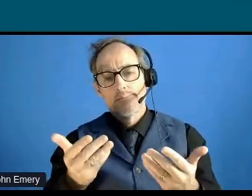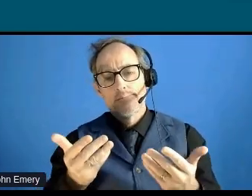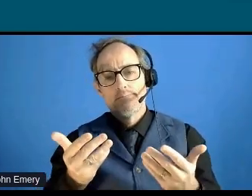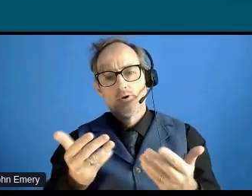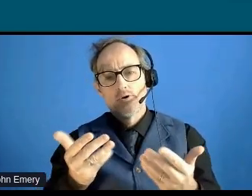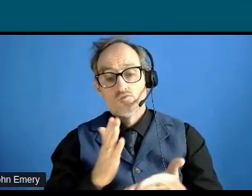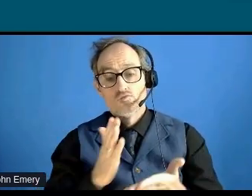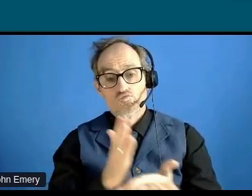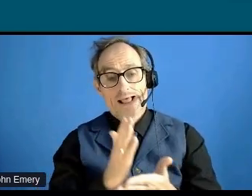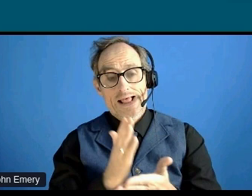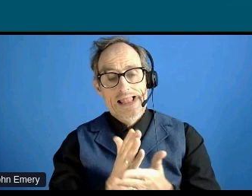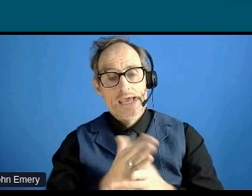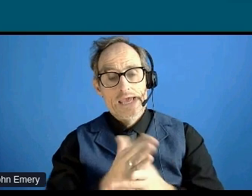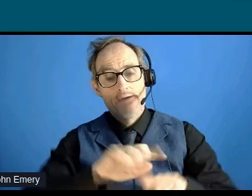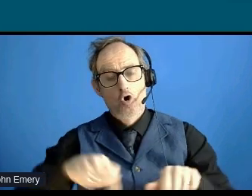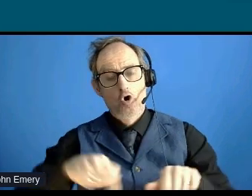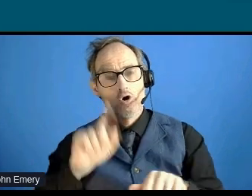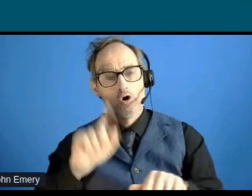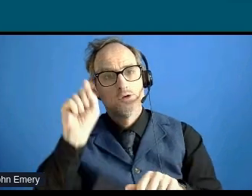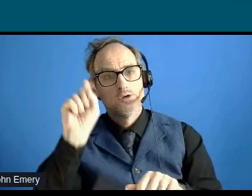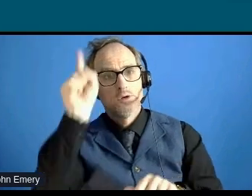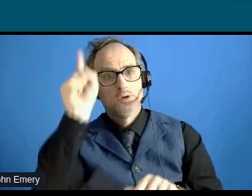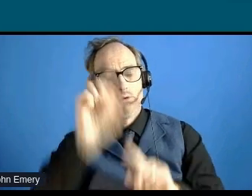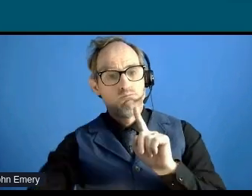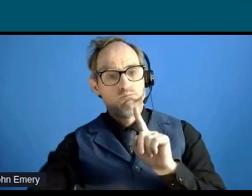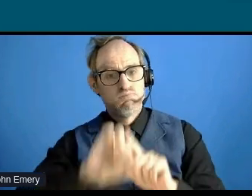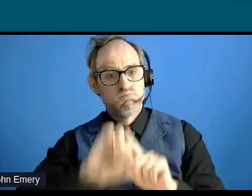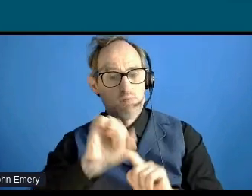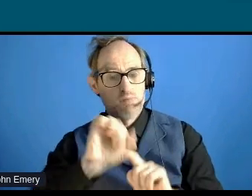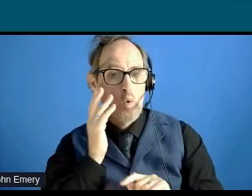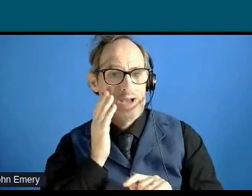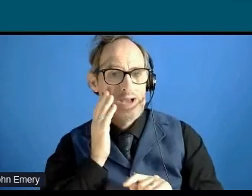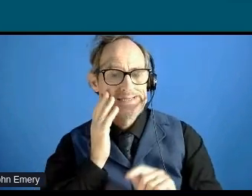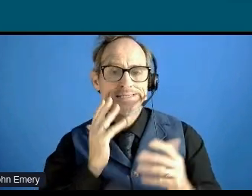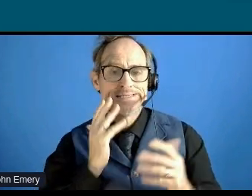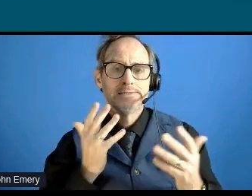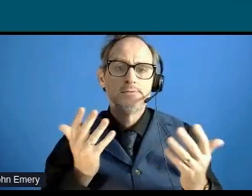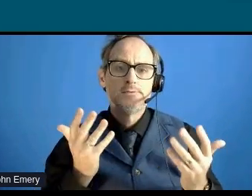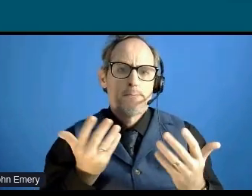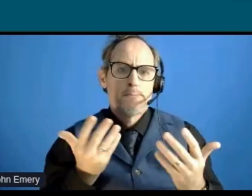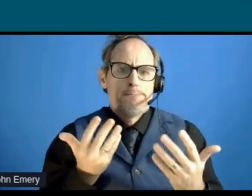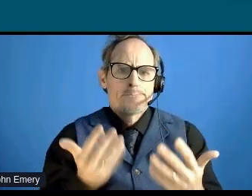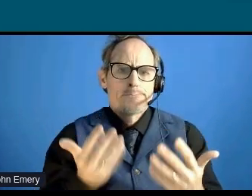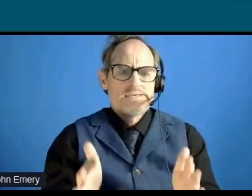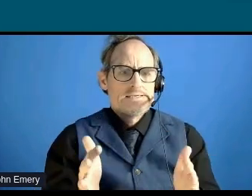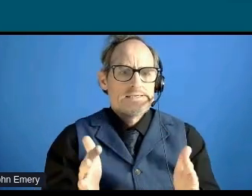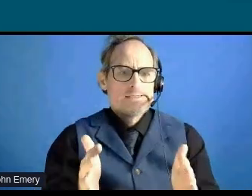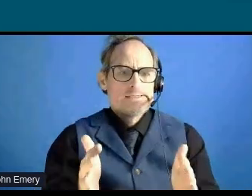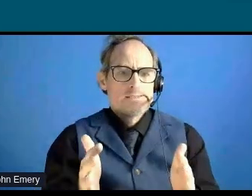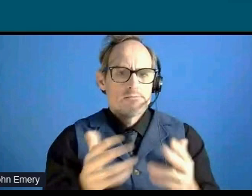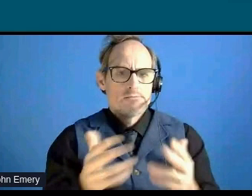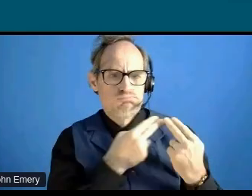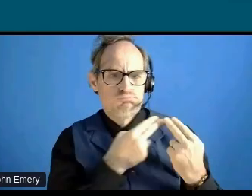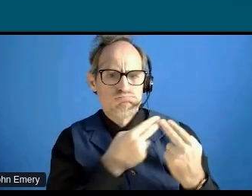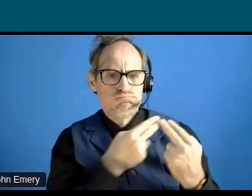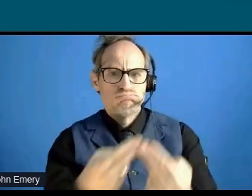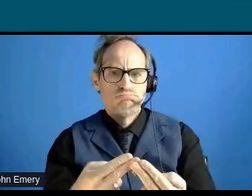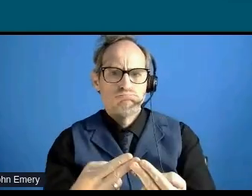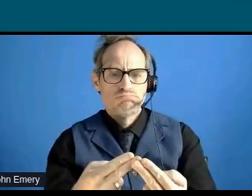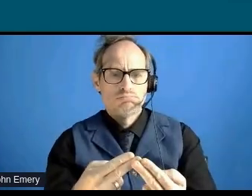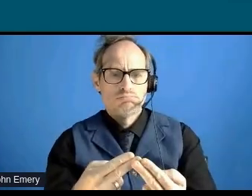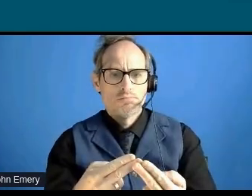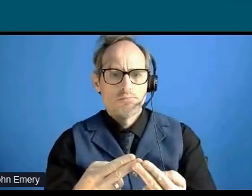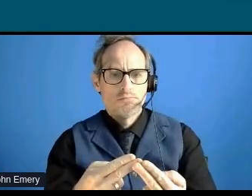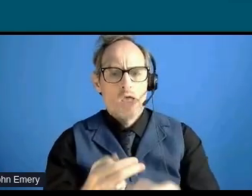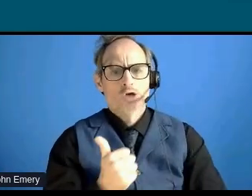bulb moment was there has been historically this